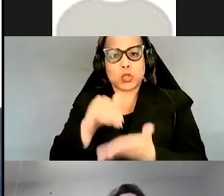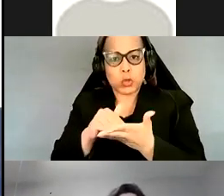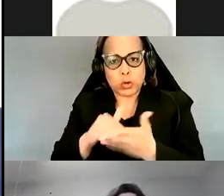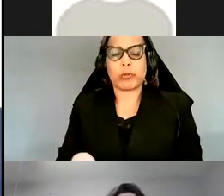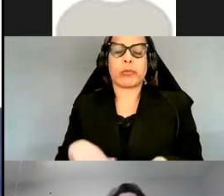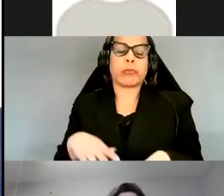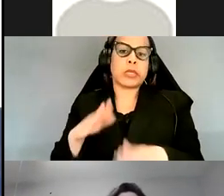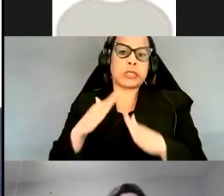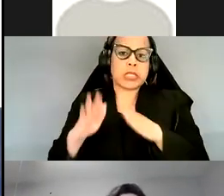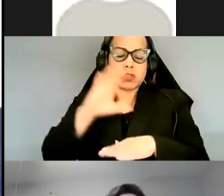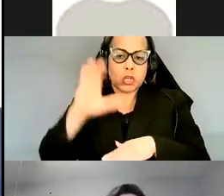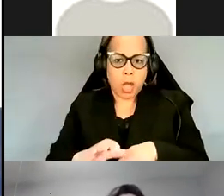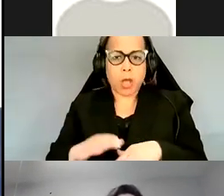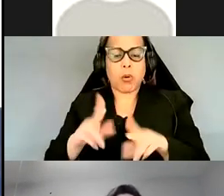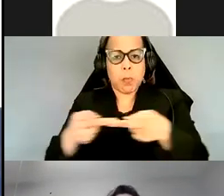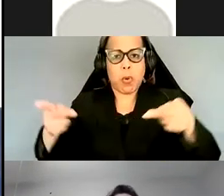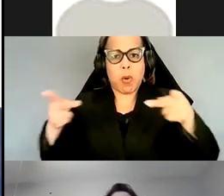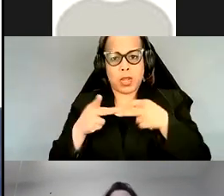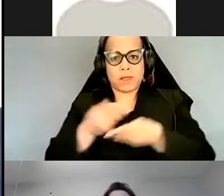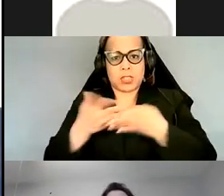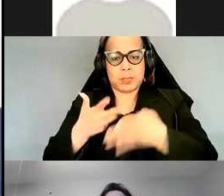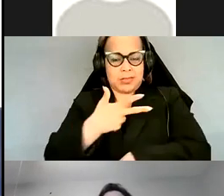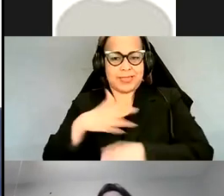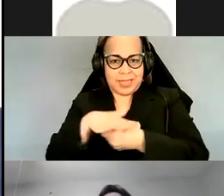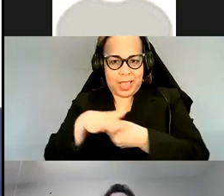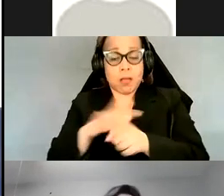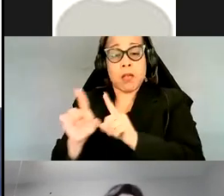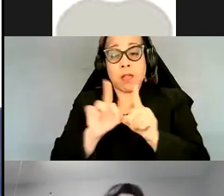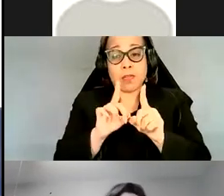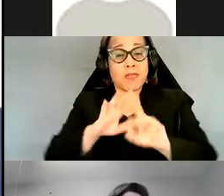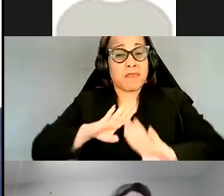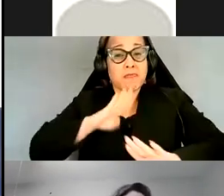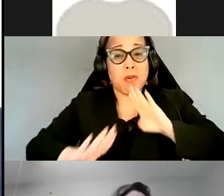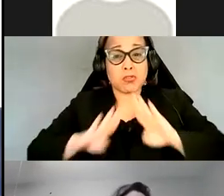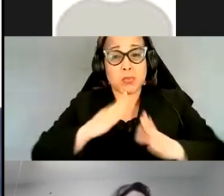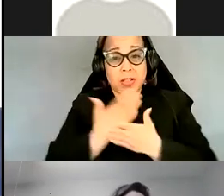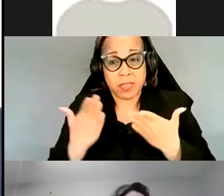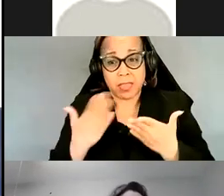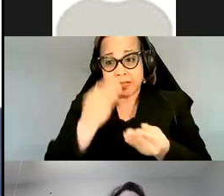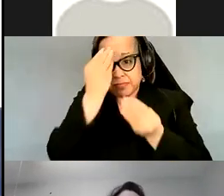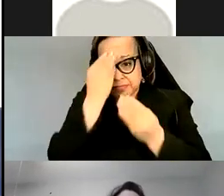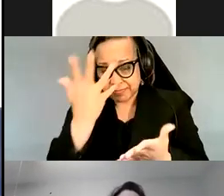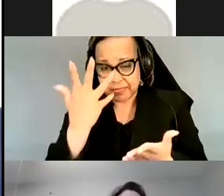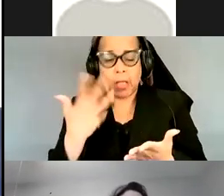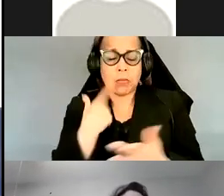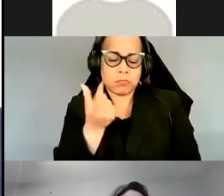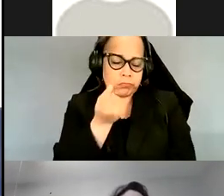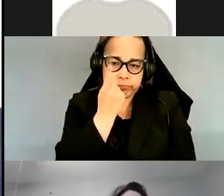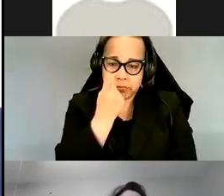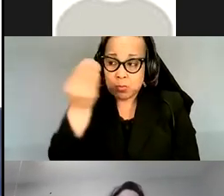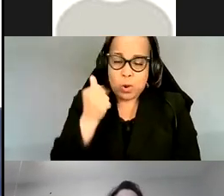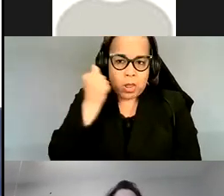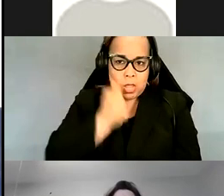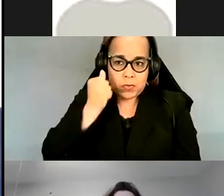of dispensing sites, our vaccination sites. But I will note the most frustrating thing, and I am with you on this, we hear it every